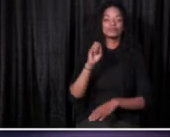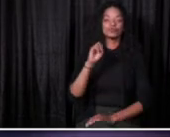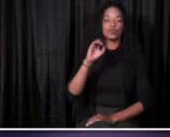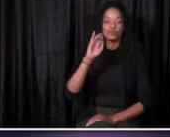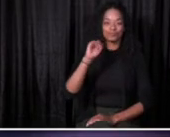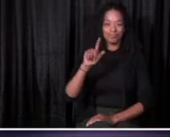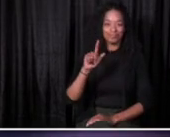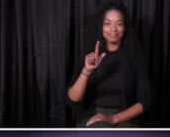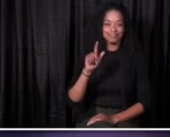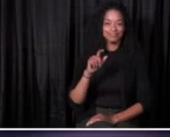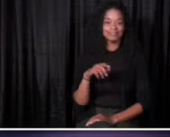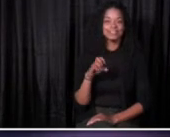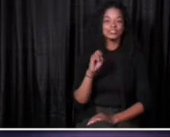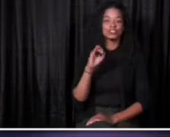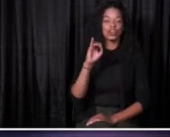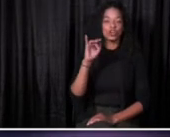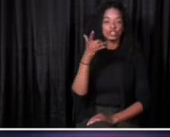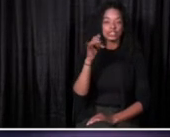Against all odds,